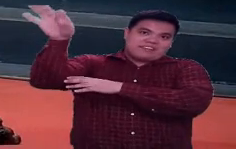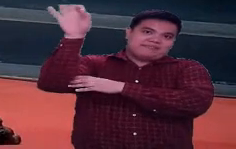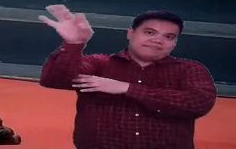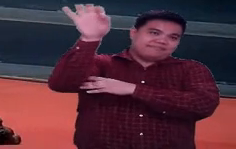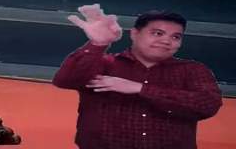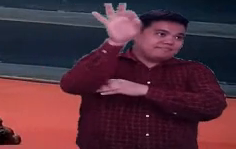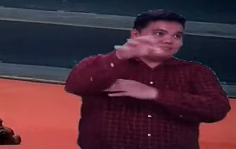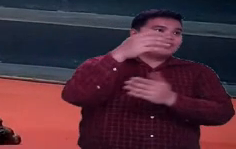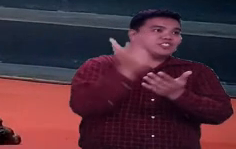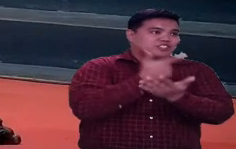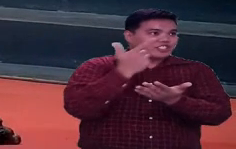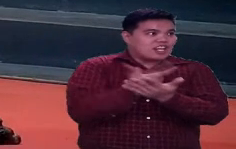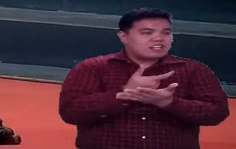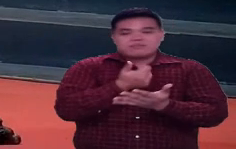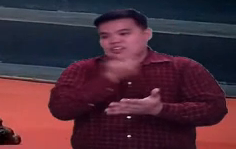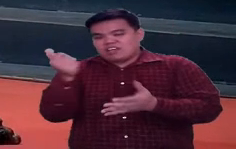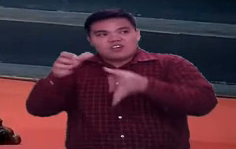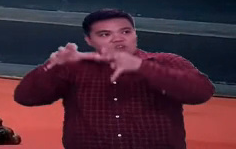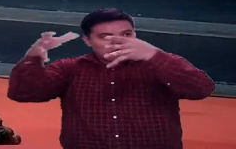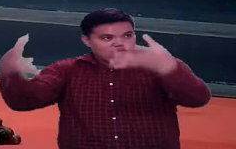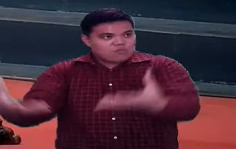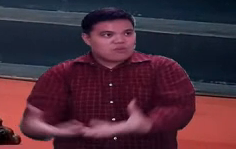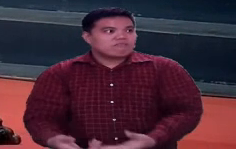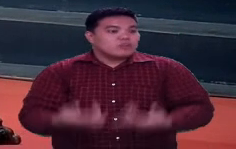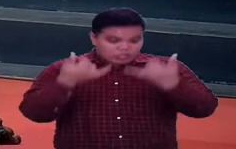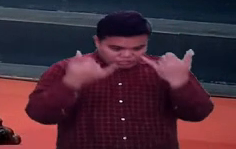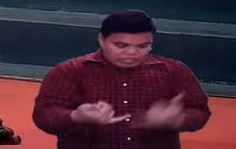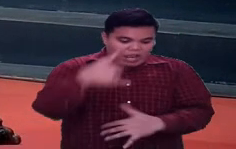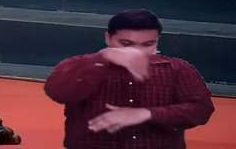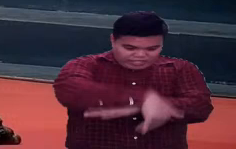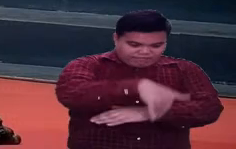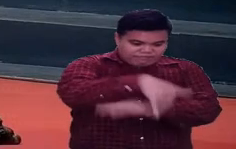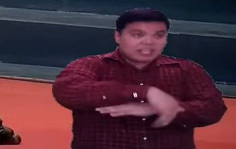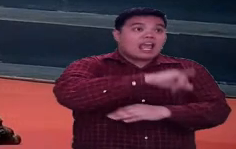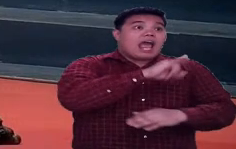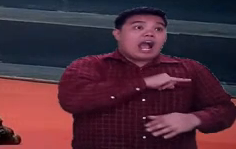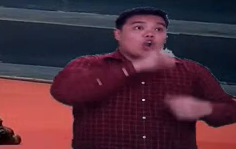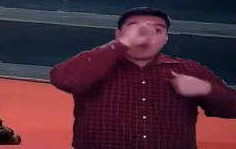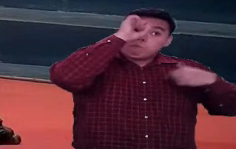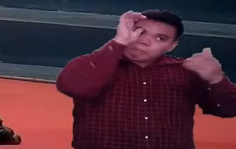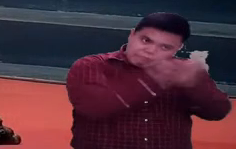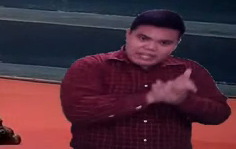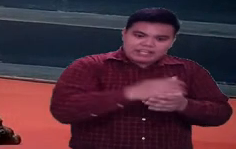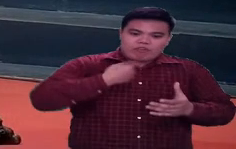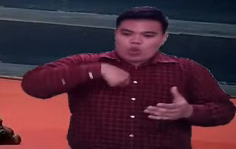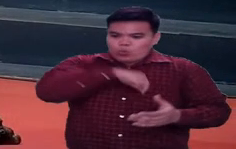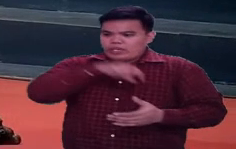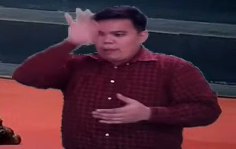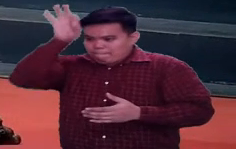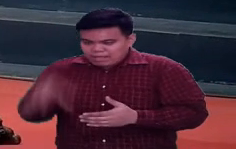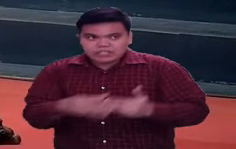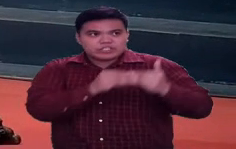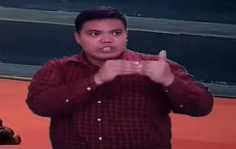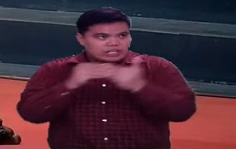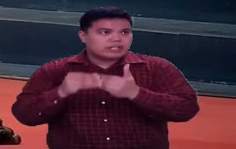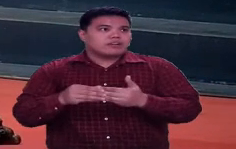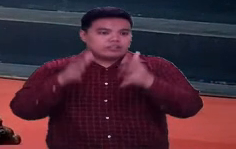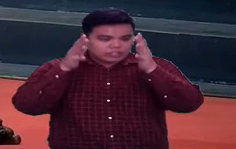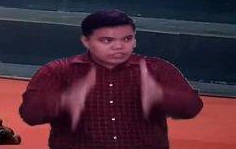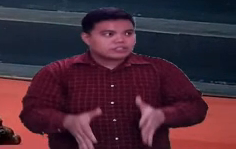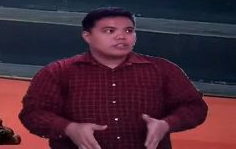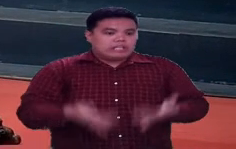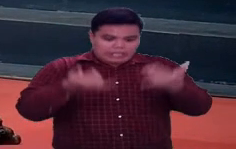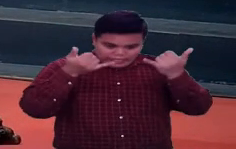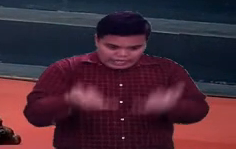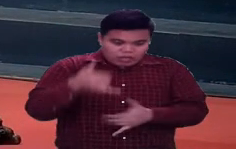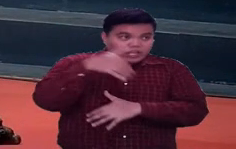gospel to all the world. Tonight, I believe we as pastors and leaders should lead the way.